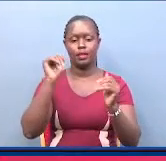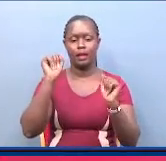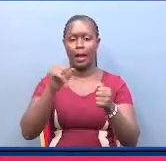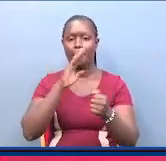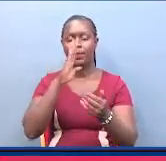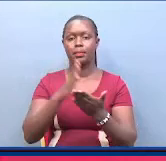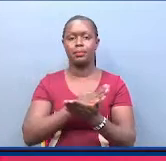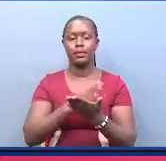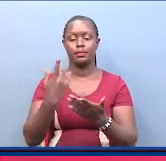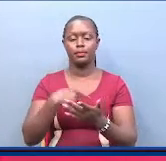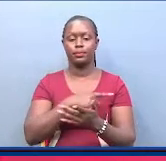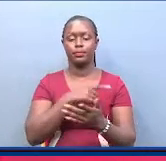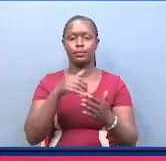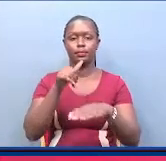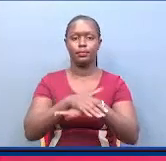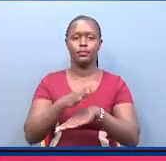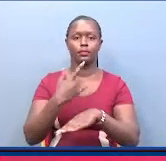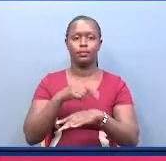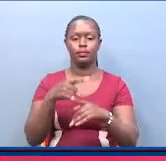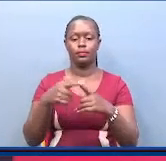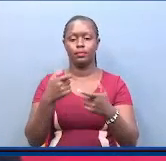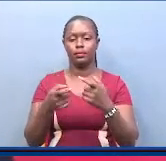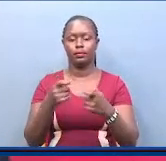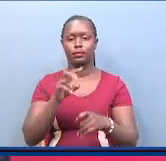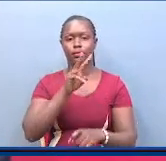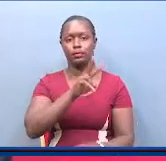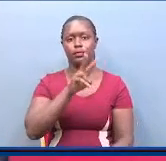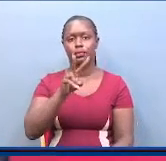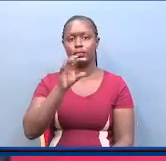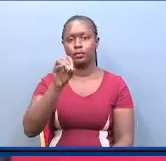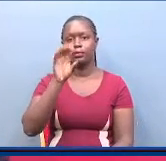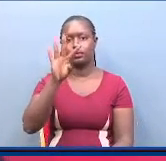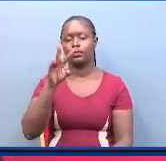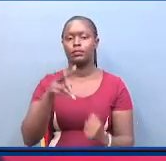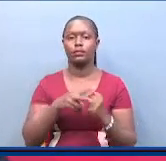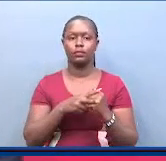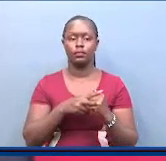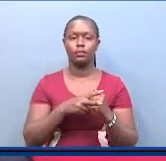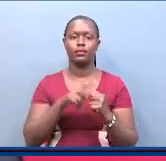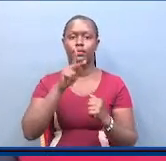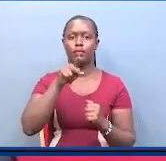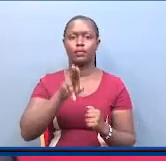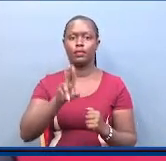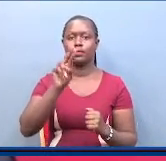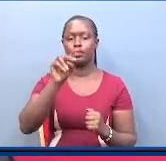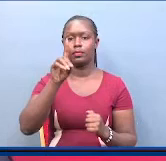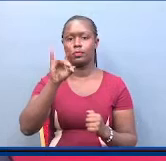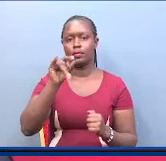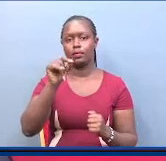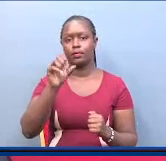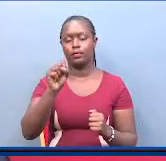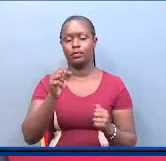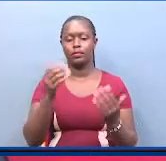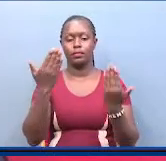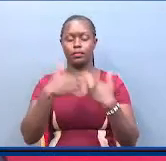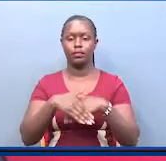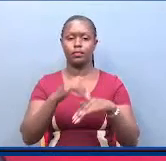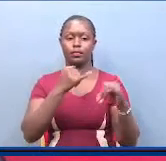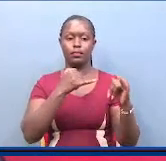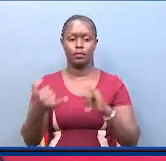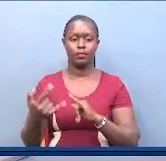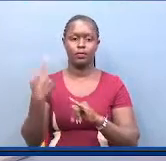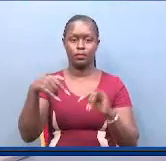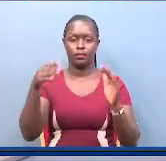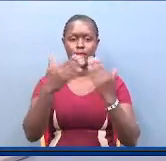us a message on 22047. The hashtag to use is Pandit's Night. Let me introduce our panel for the night.